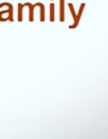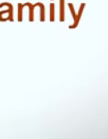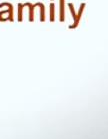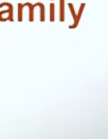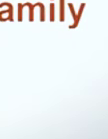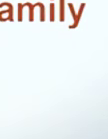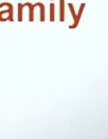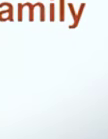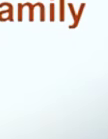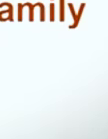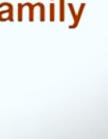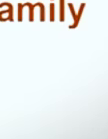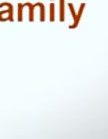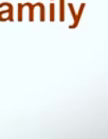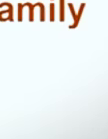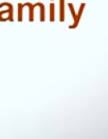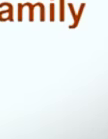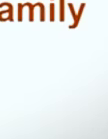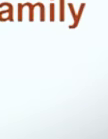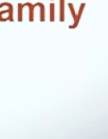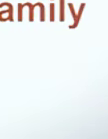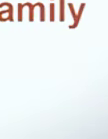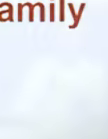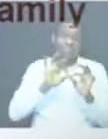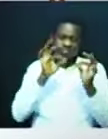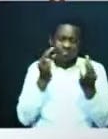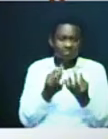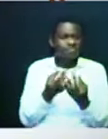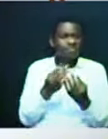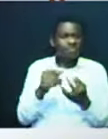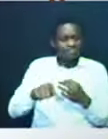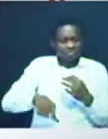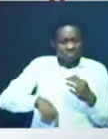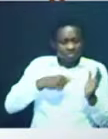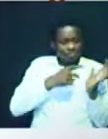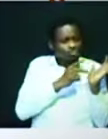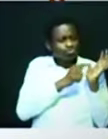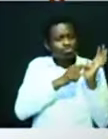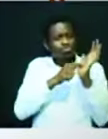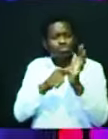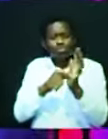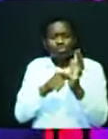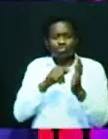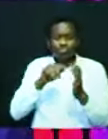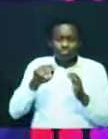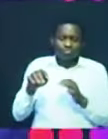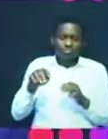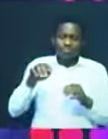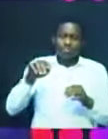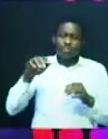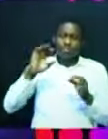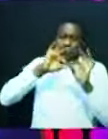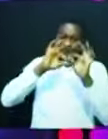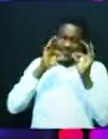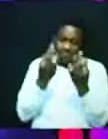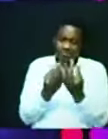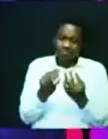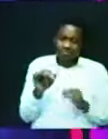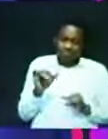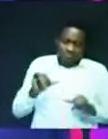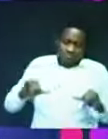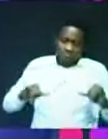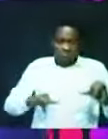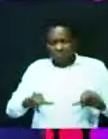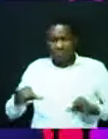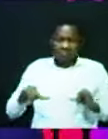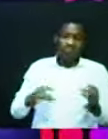also talking about family pride. Deɛ yɛka agyapadeɛ a nea yɛka ne yɛ biribi abusua bi de to wɔ nhoma no yɛ yie. Sometimes there is some mark on a certain family.